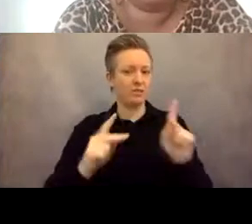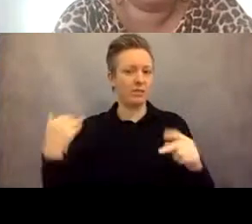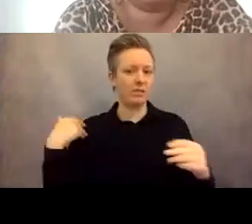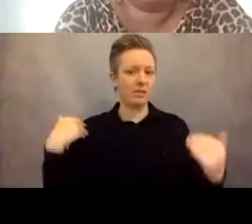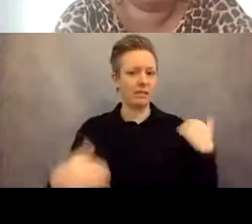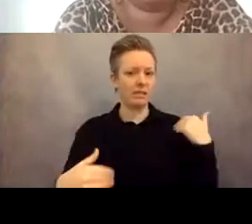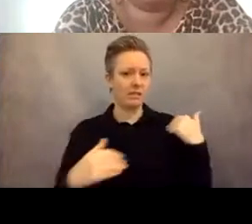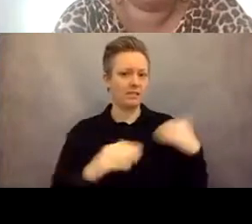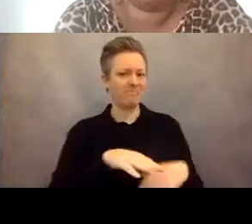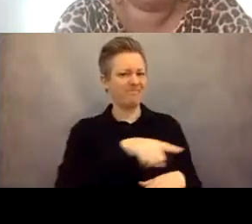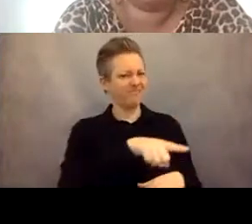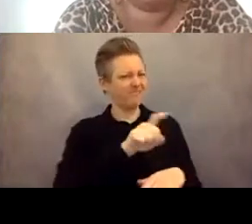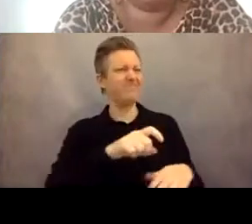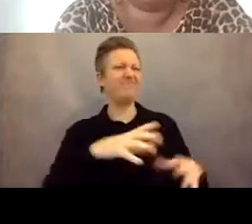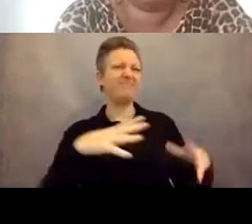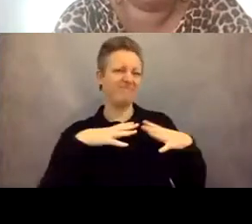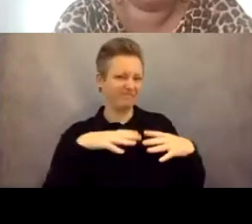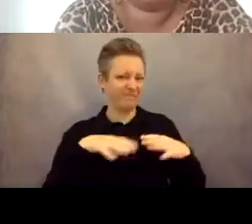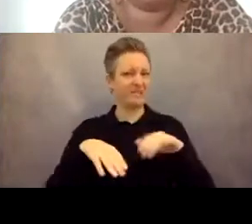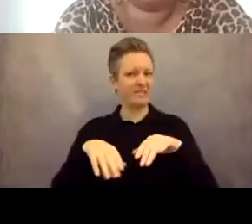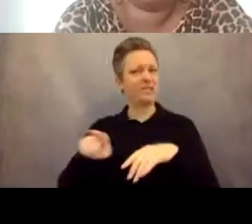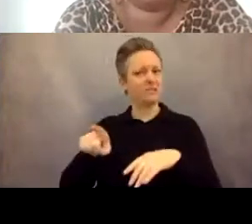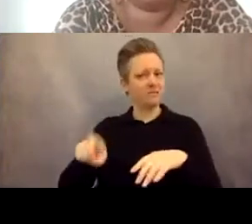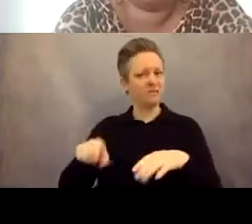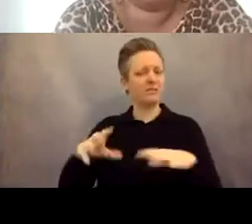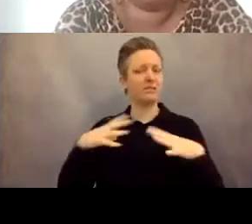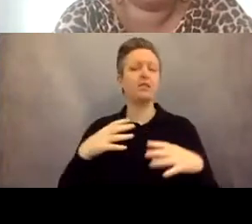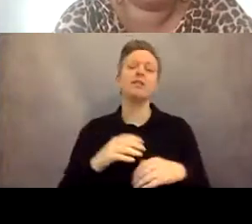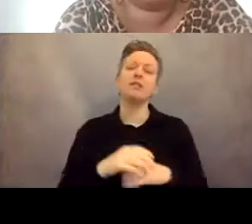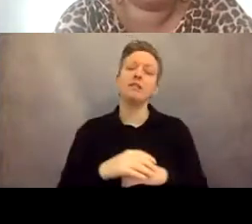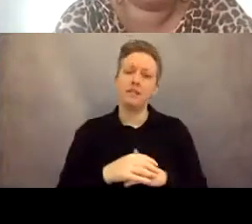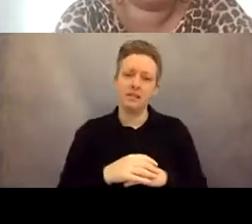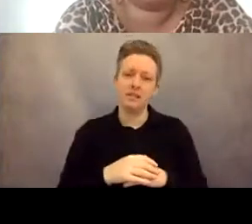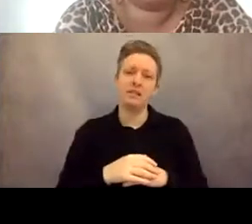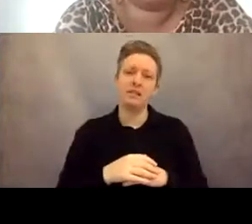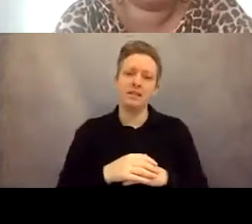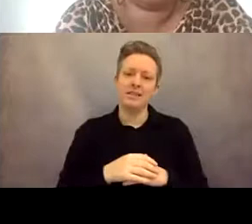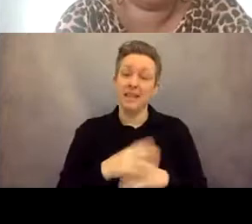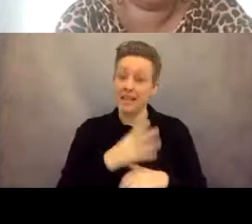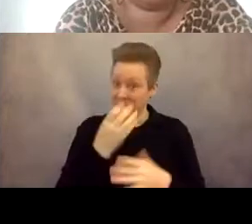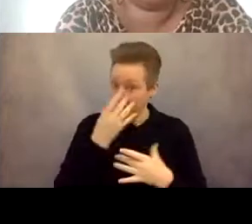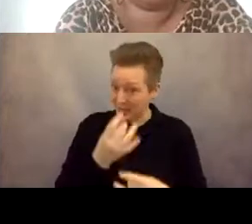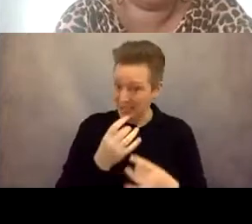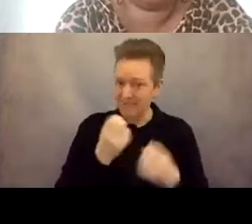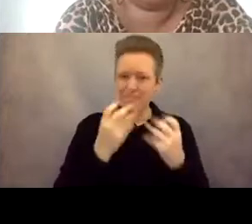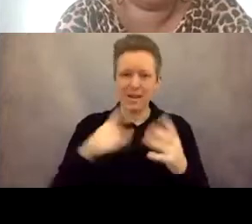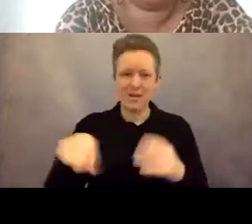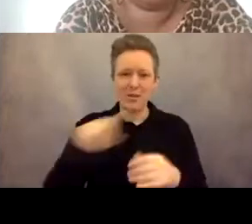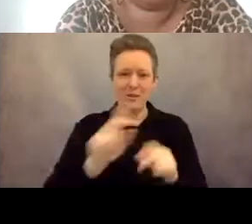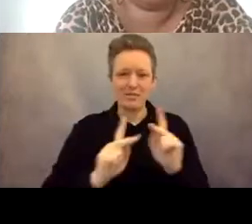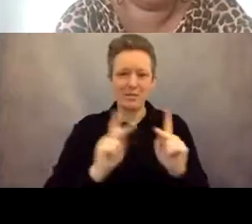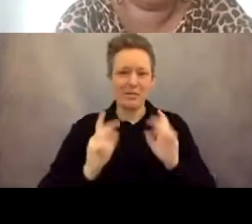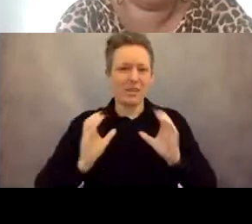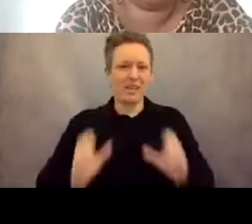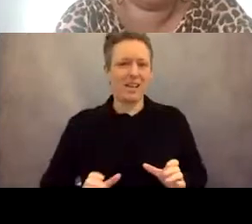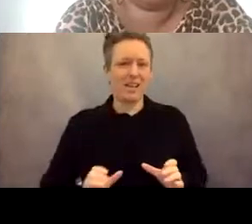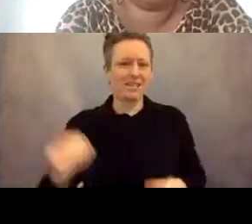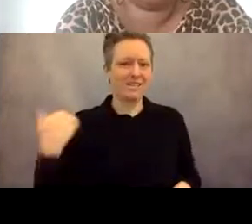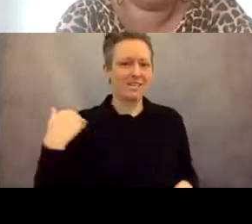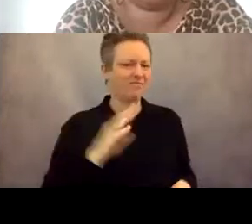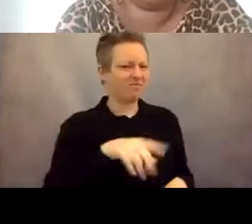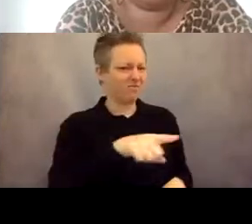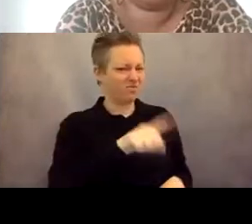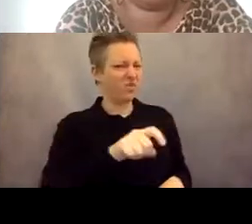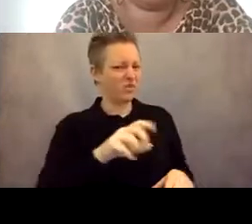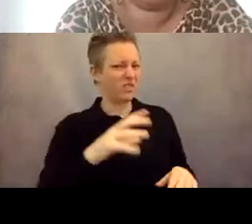to look at this. And what some of you will appreciate is that a number of those people were clients I was serving, which you can imagine is always so disconcerting.